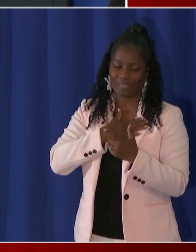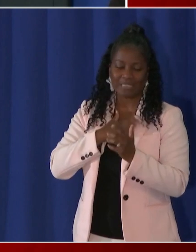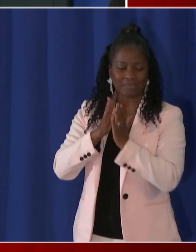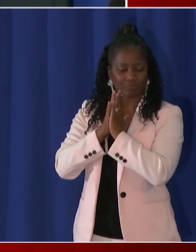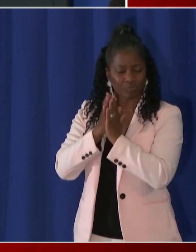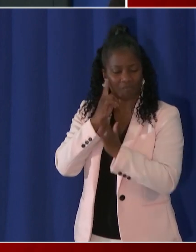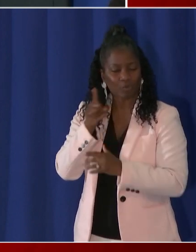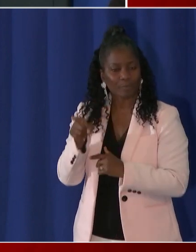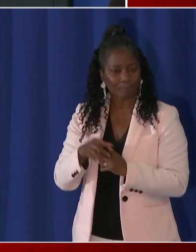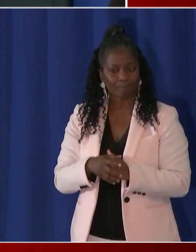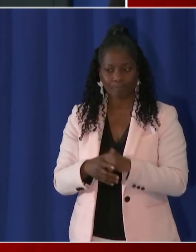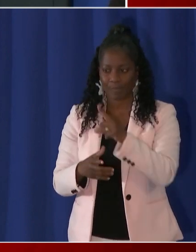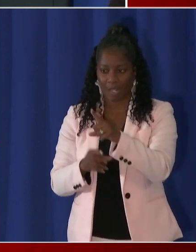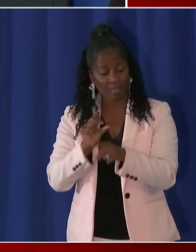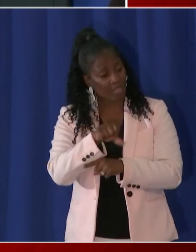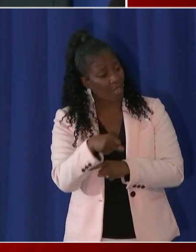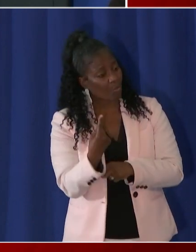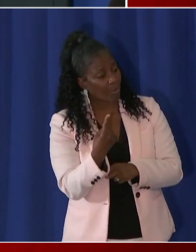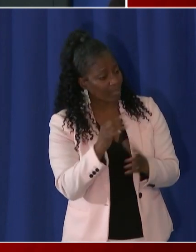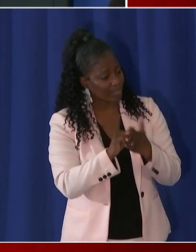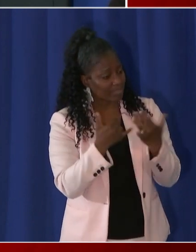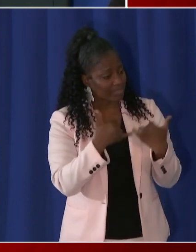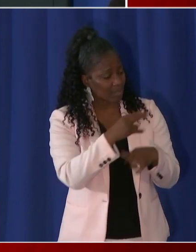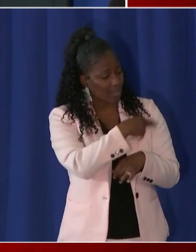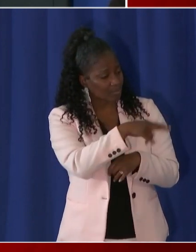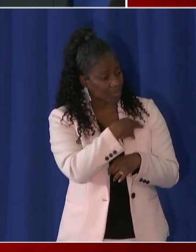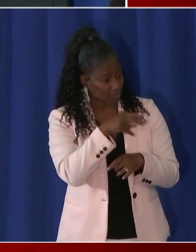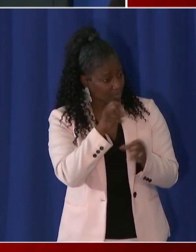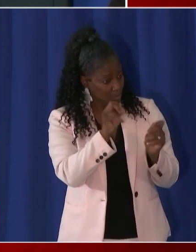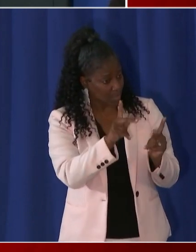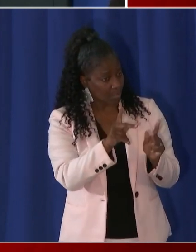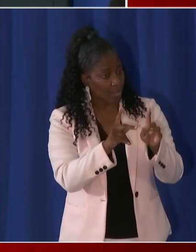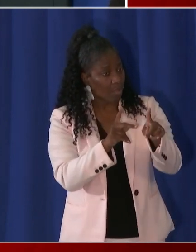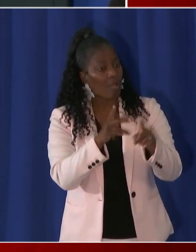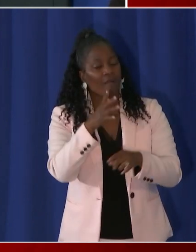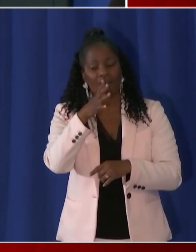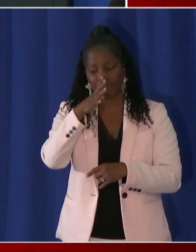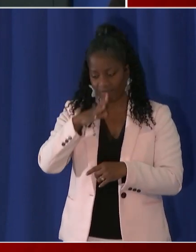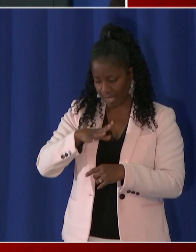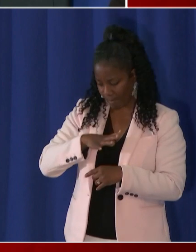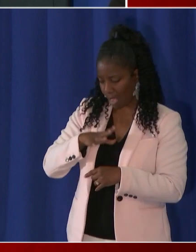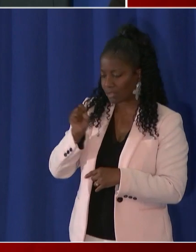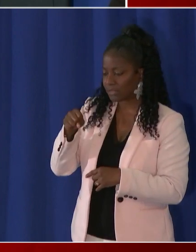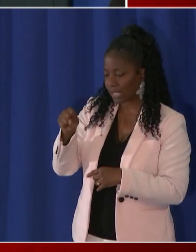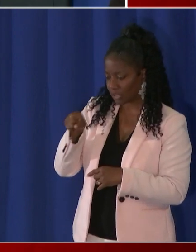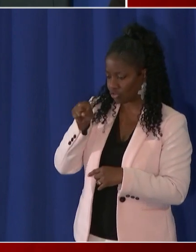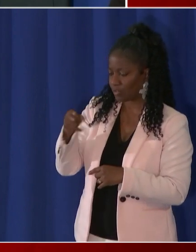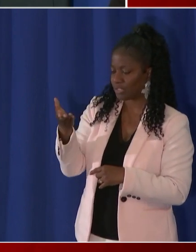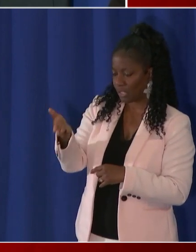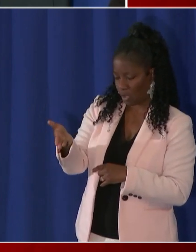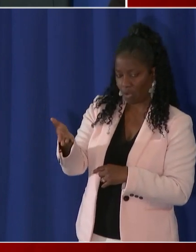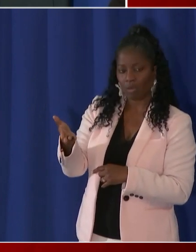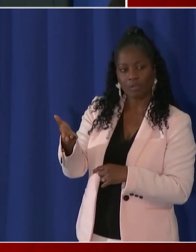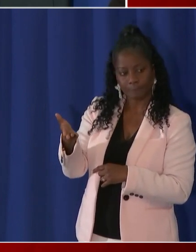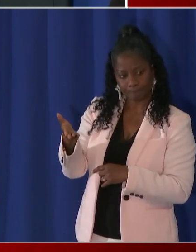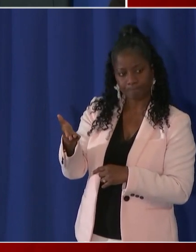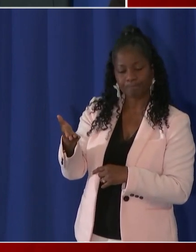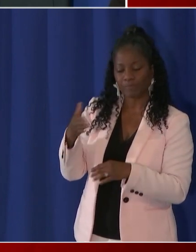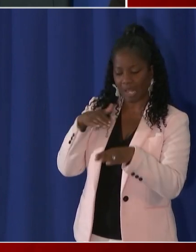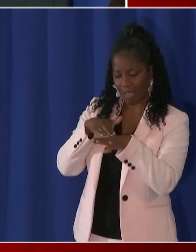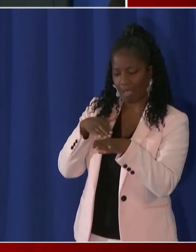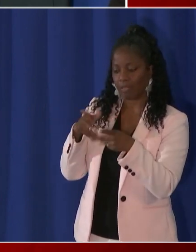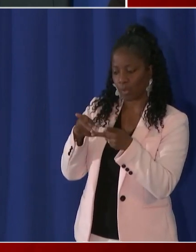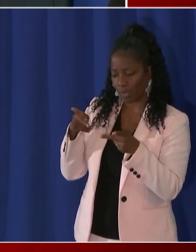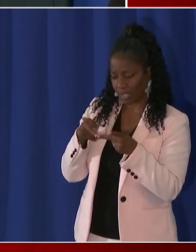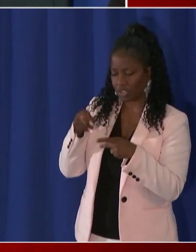prayer. And the other one who's still hospitalized is? The female, yes, she was there at the